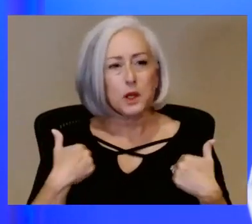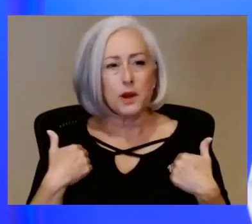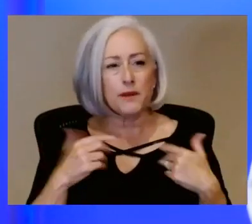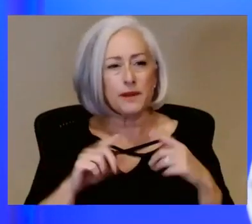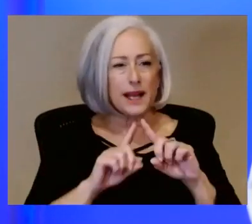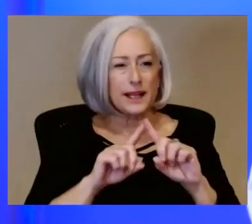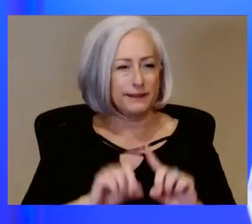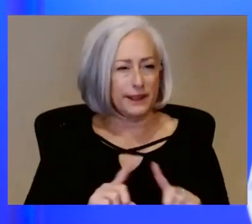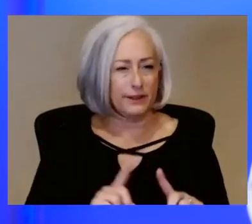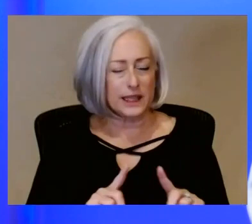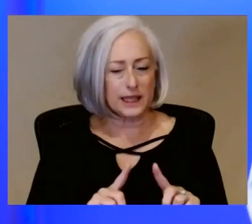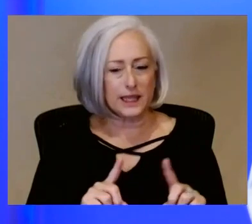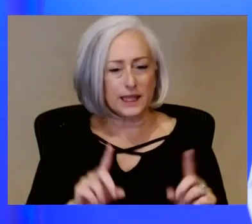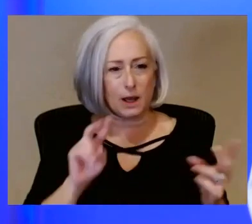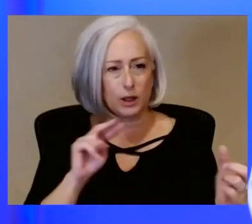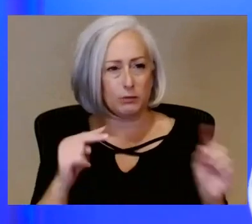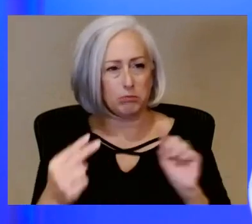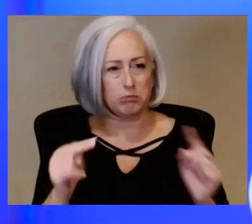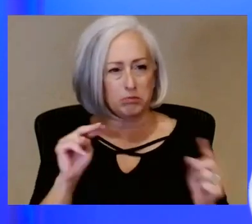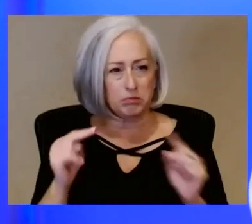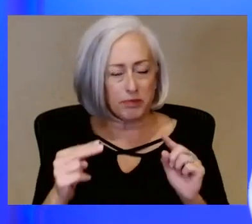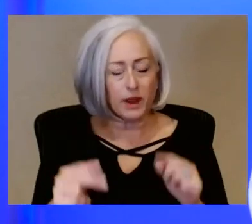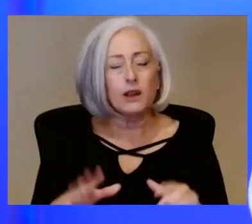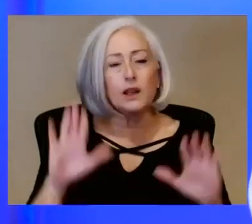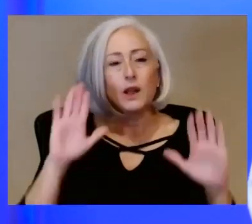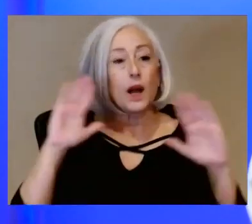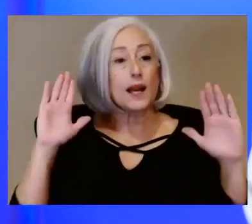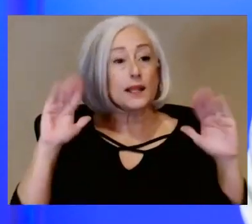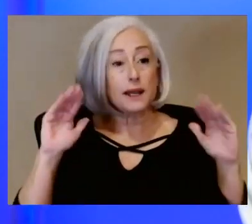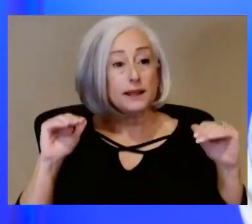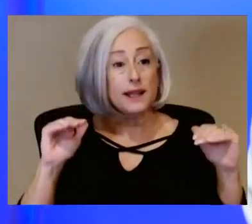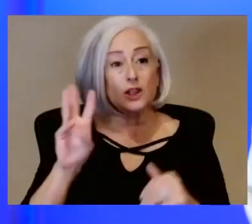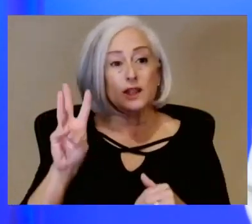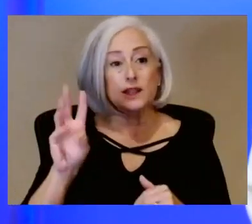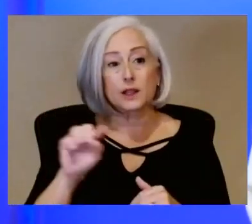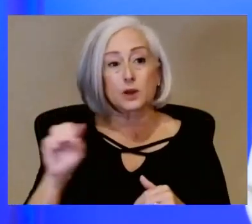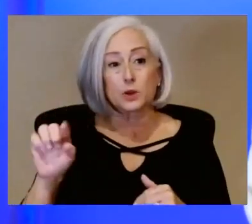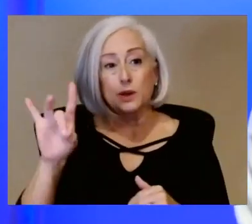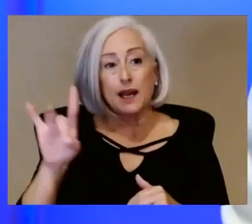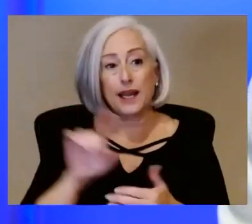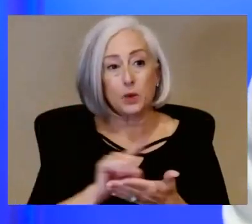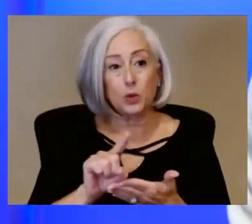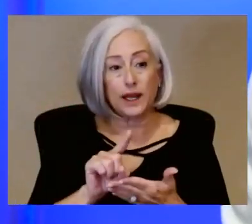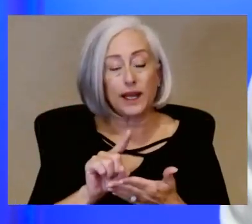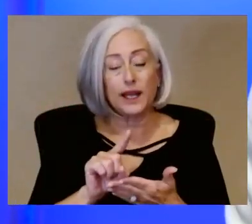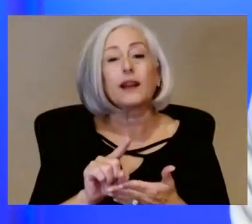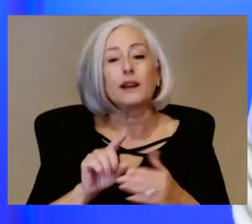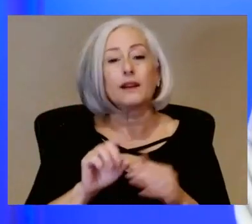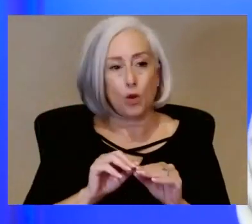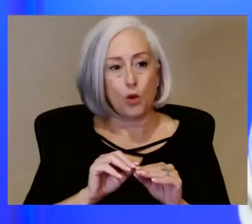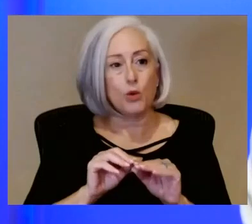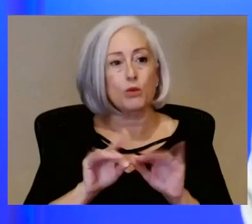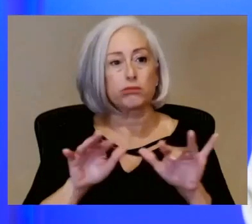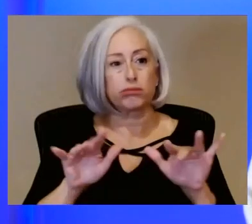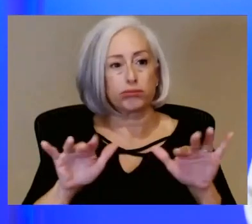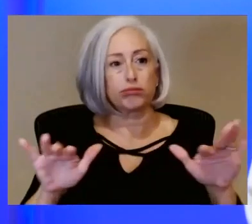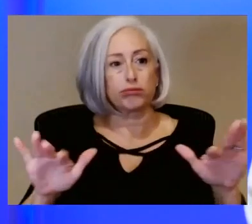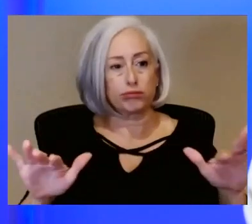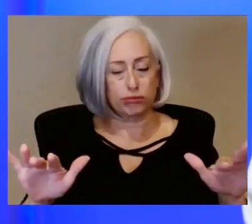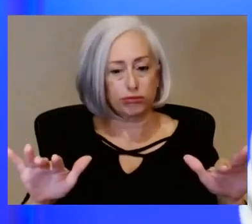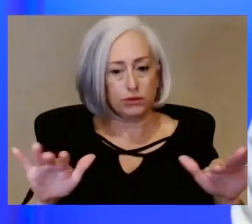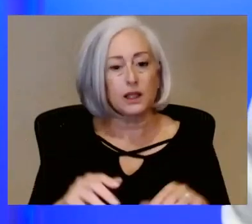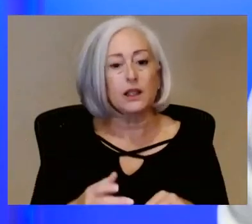know, typically we expect 6 to 8 weeks for those surges. But I think we also have to add in there that individual immunity or that